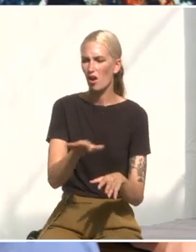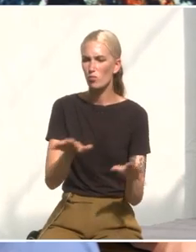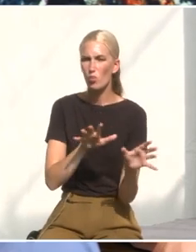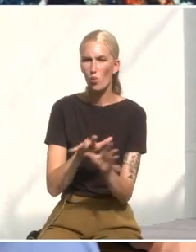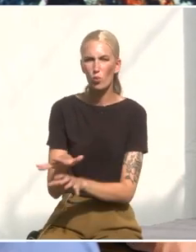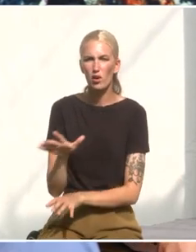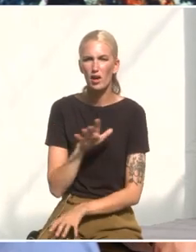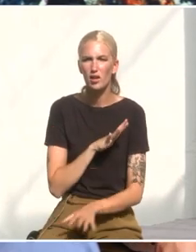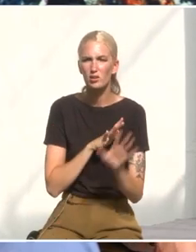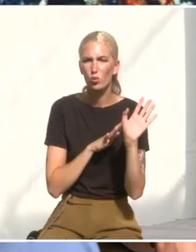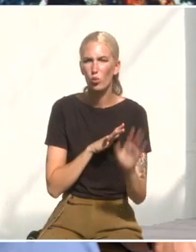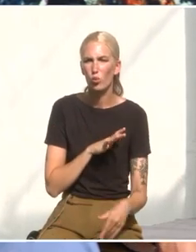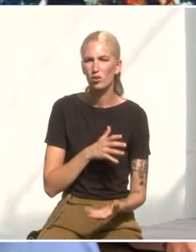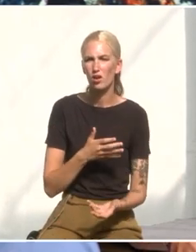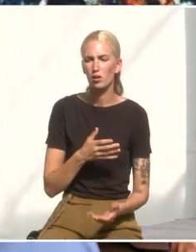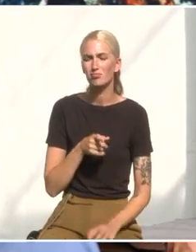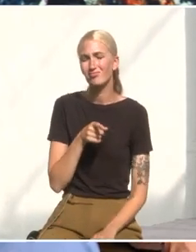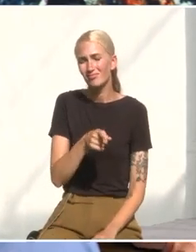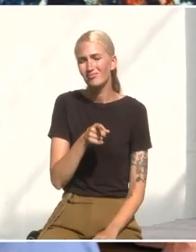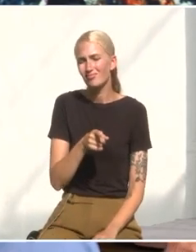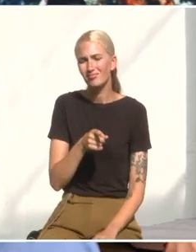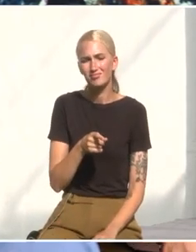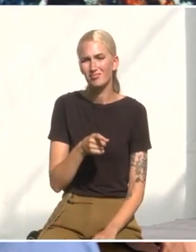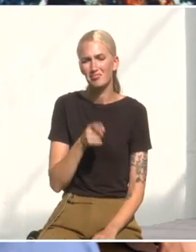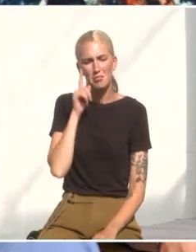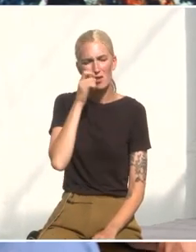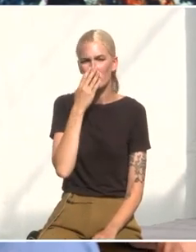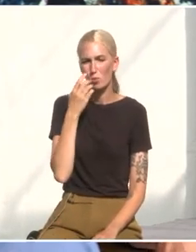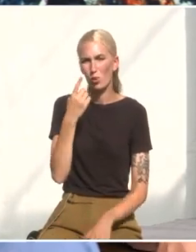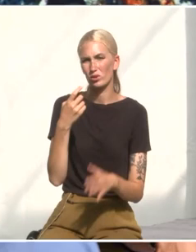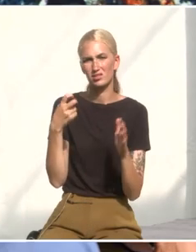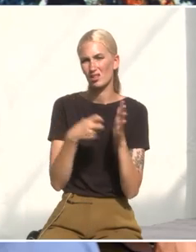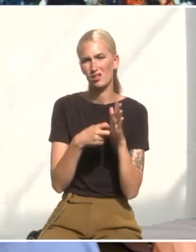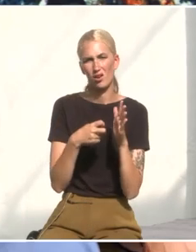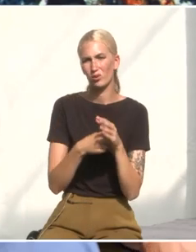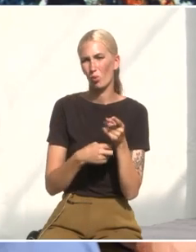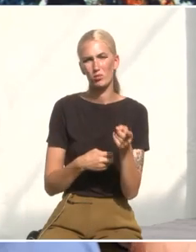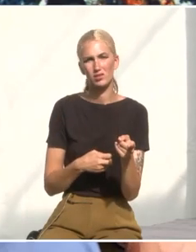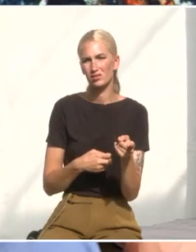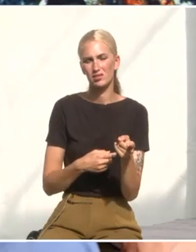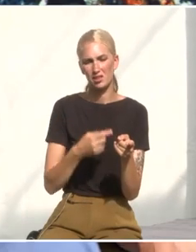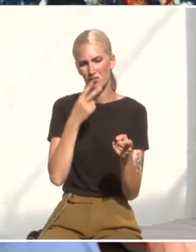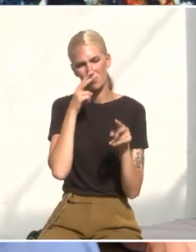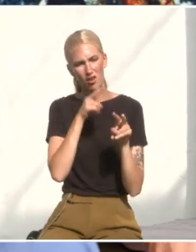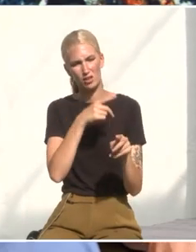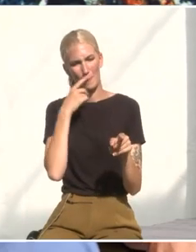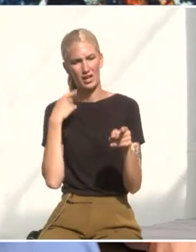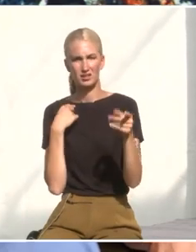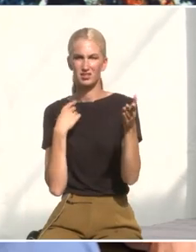think that's a main stereotype of perceiving men as